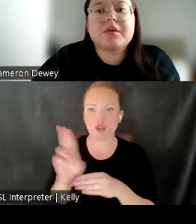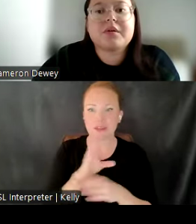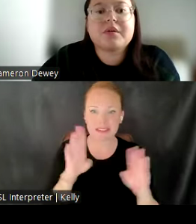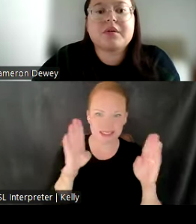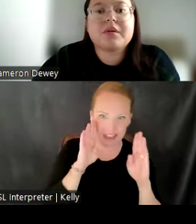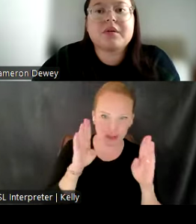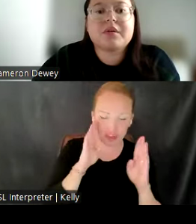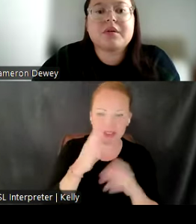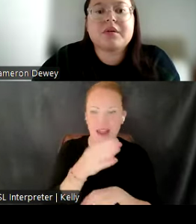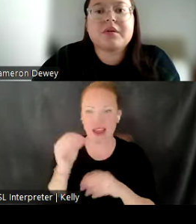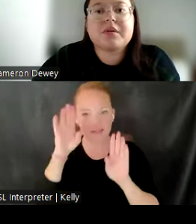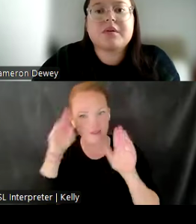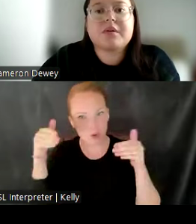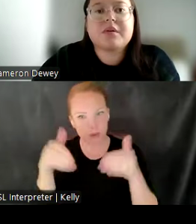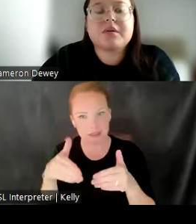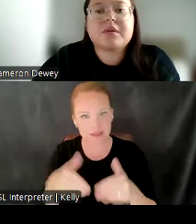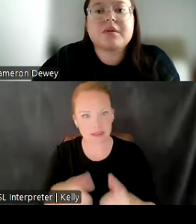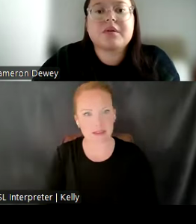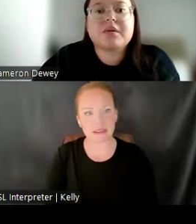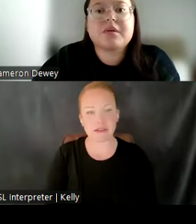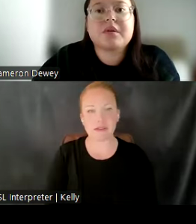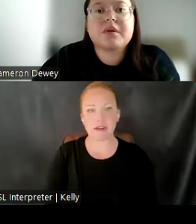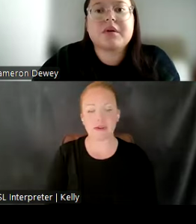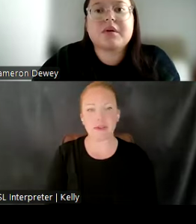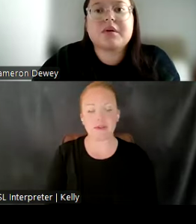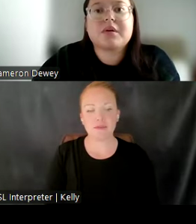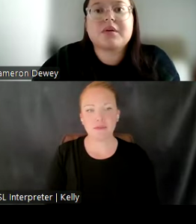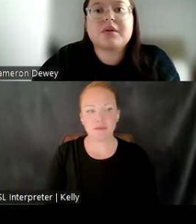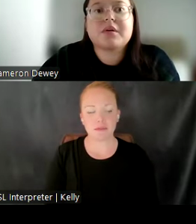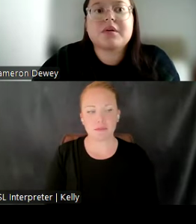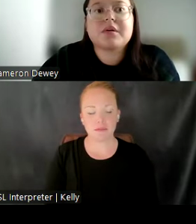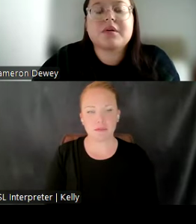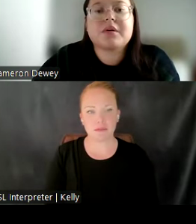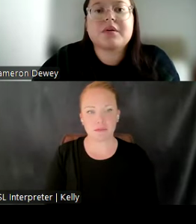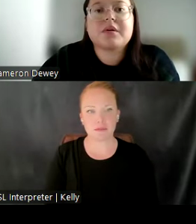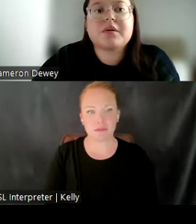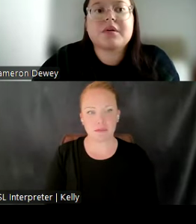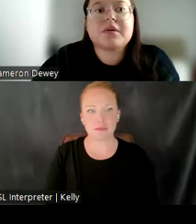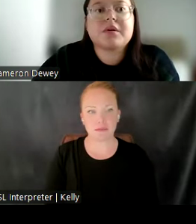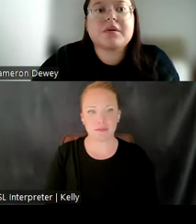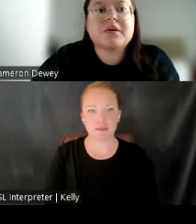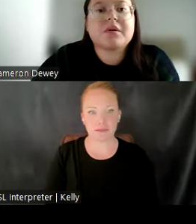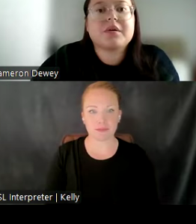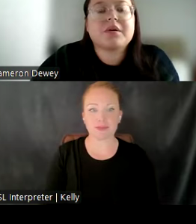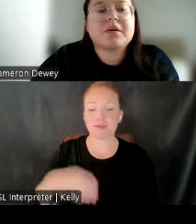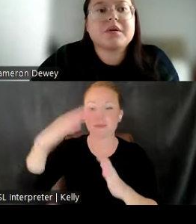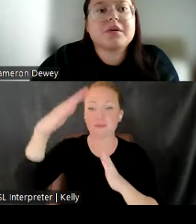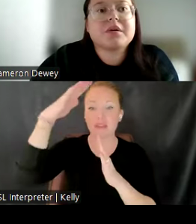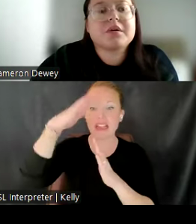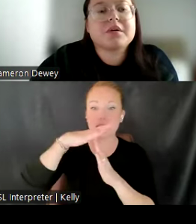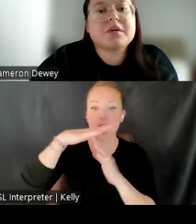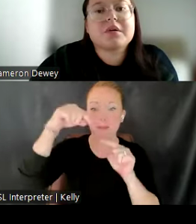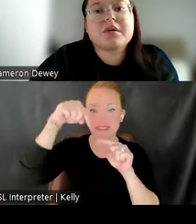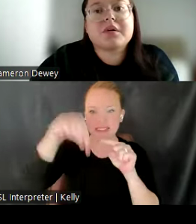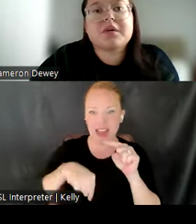focus. And in the next slide, we're going to talk about specifically top-down attention versus